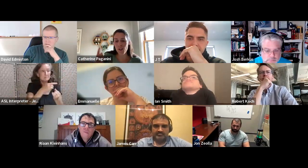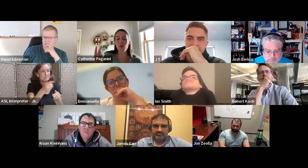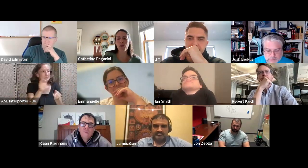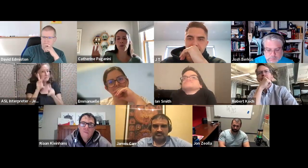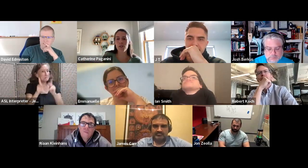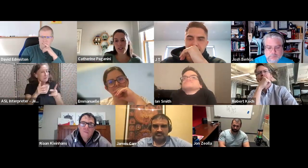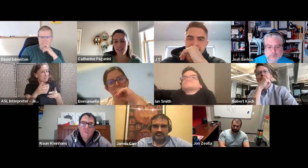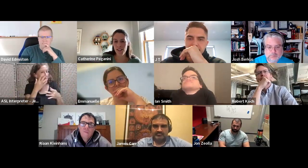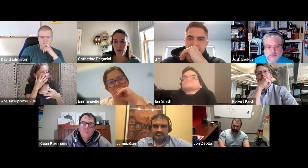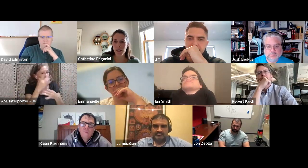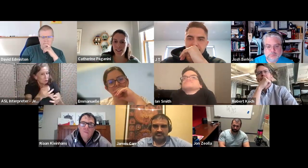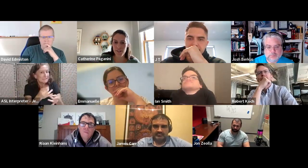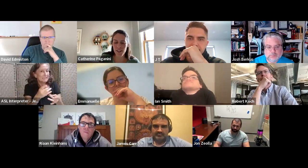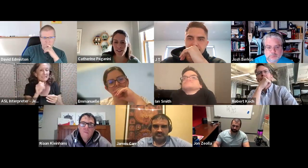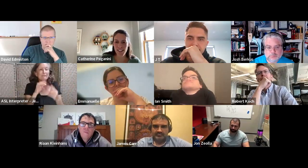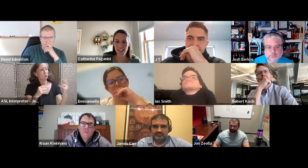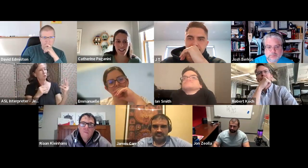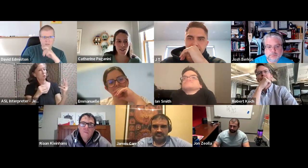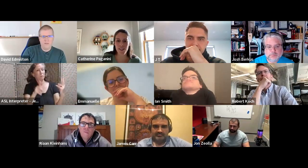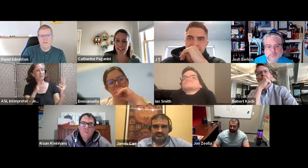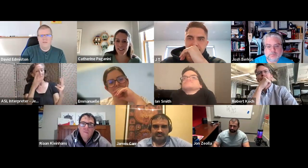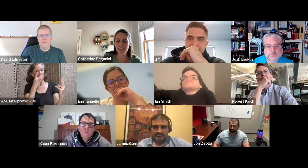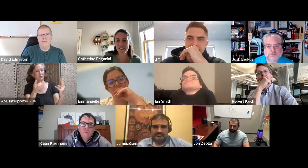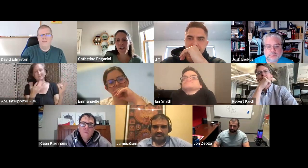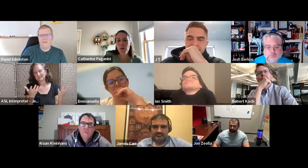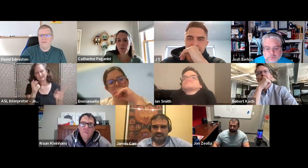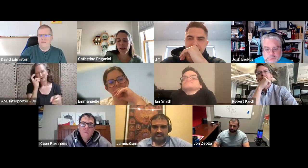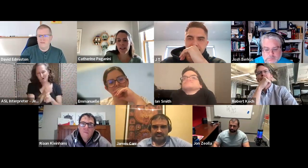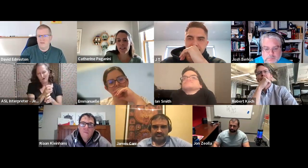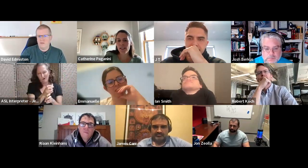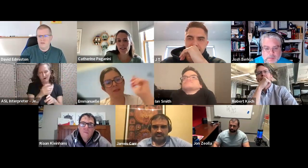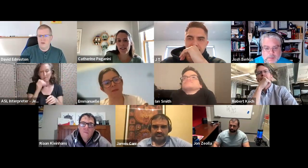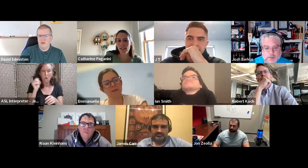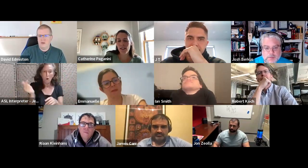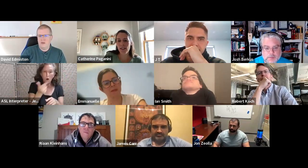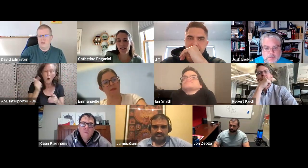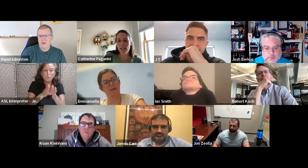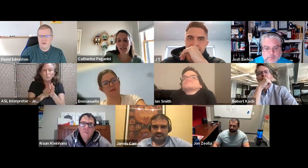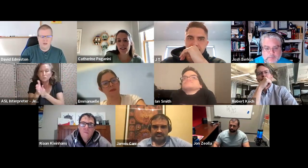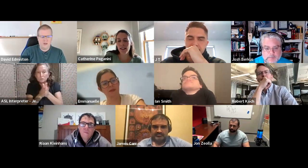Like if it's just two people interested, it's gonna be a little difficult to say like, let's do an event. But